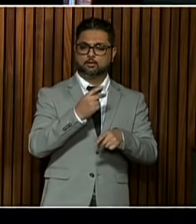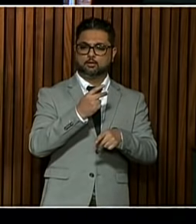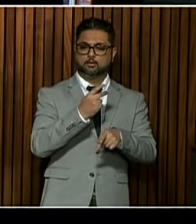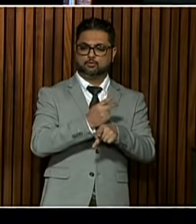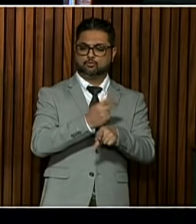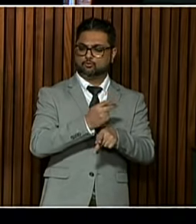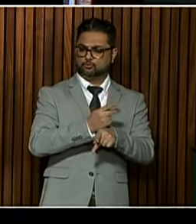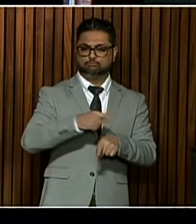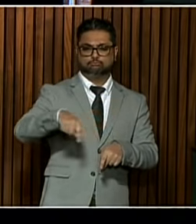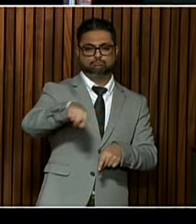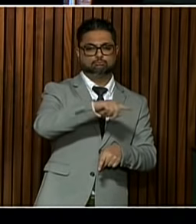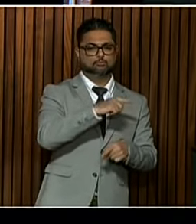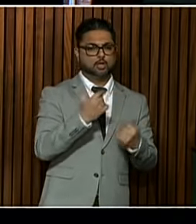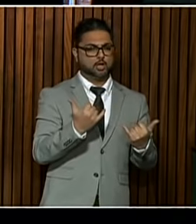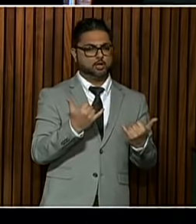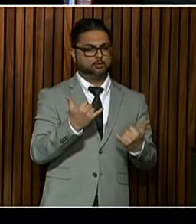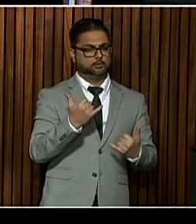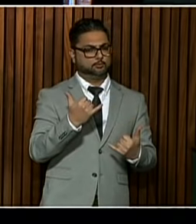that?